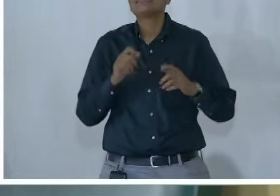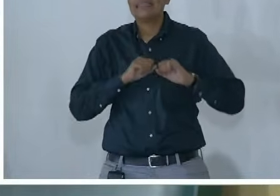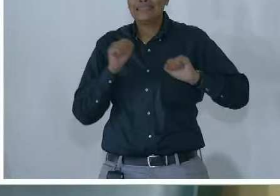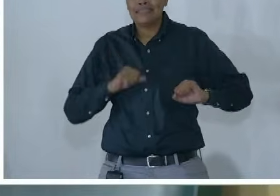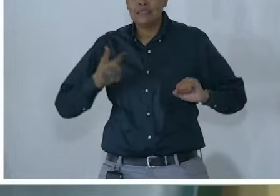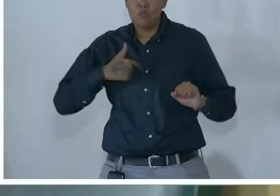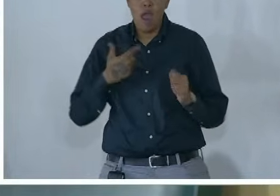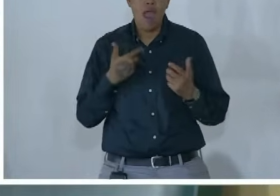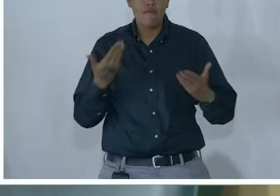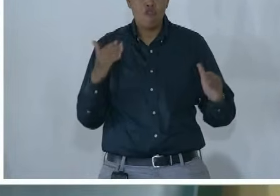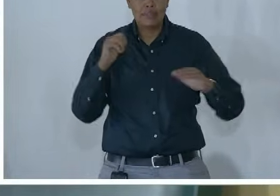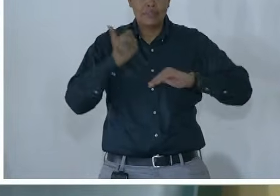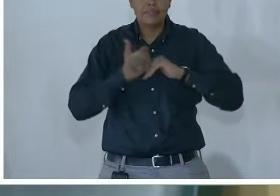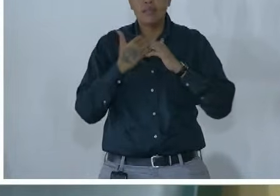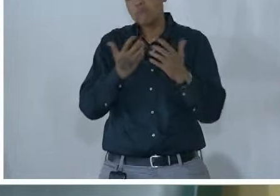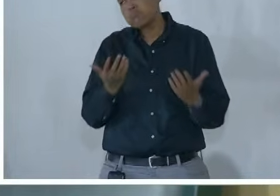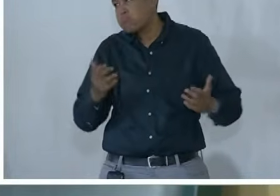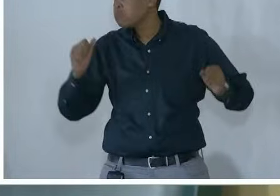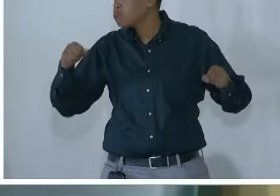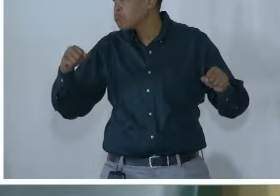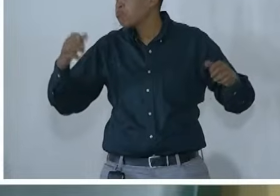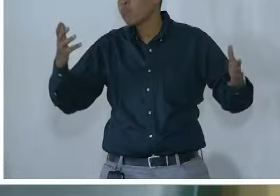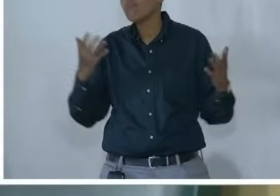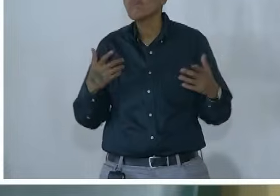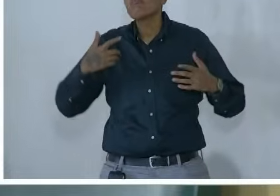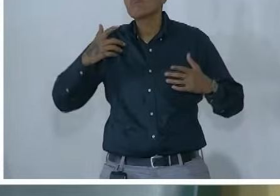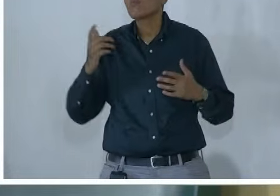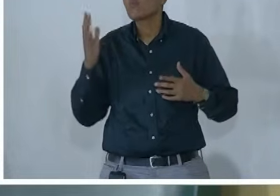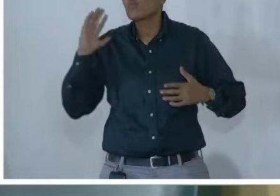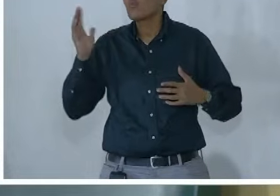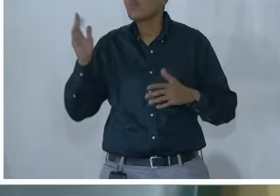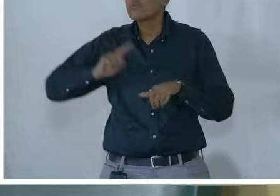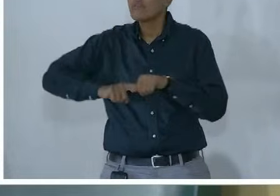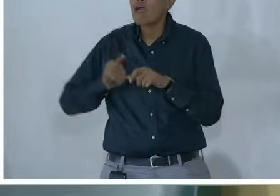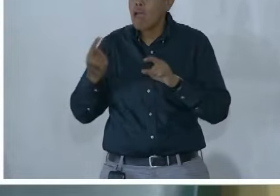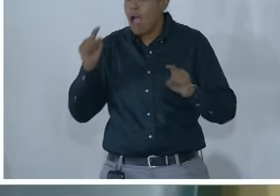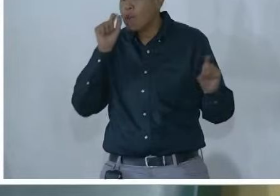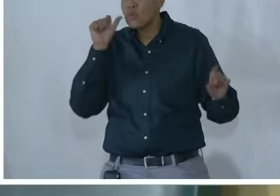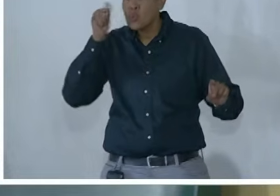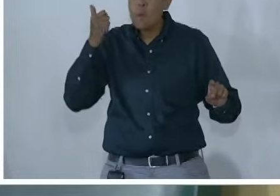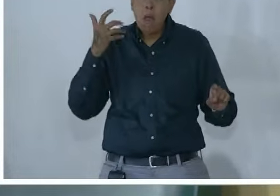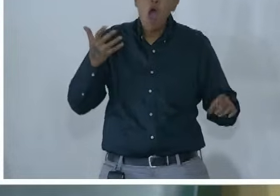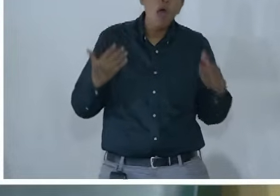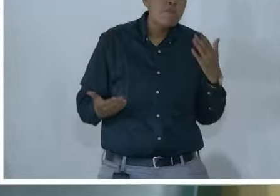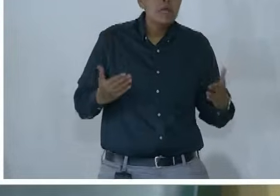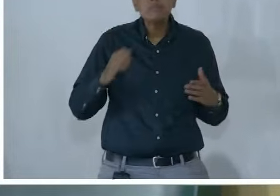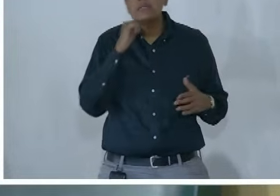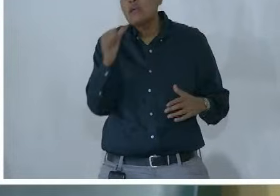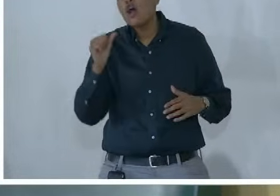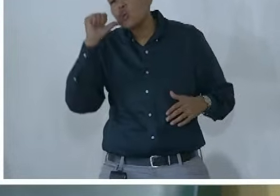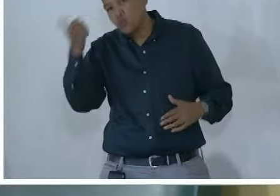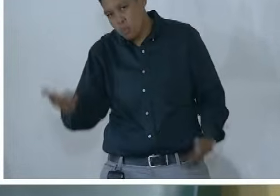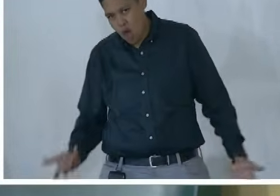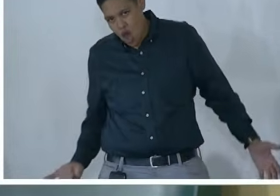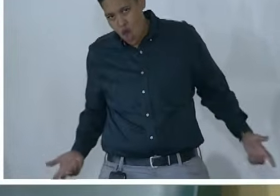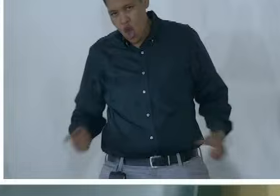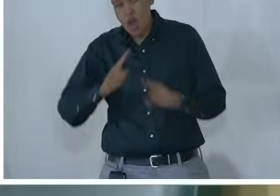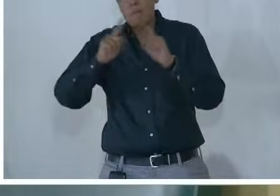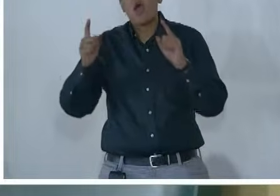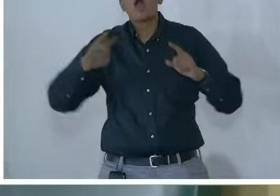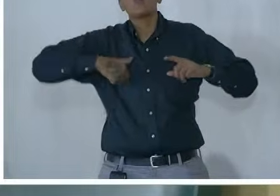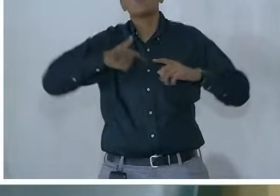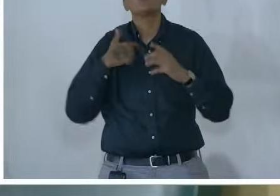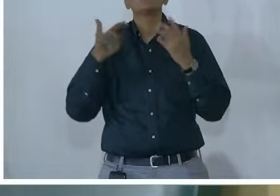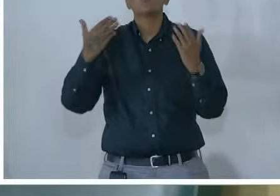have. And so, yes, will it start happening tomorrow? Maybe not tomorrow, but as we